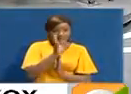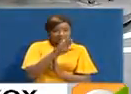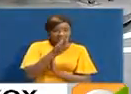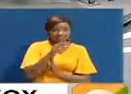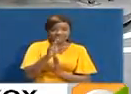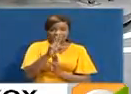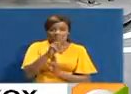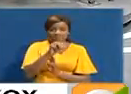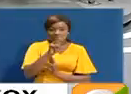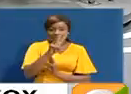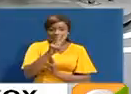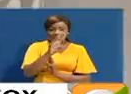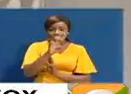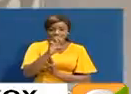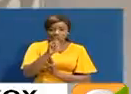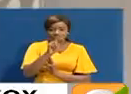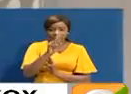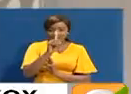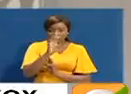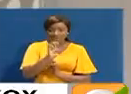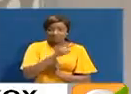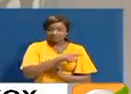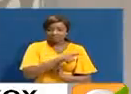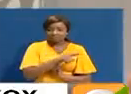whether she should actually be called that just yet.